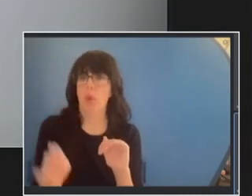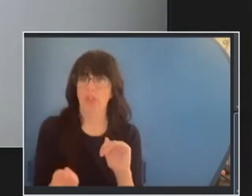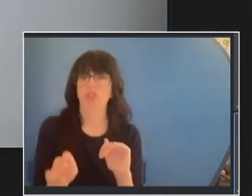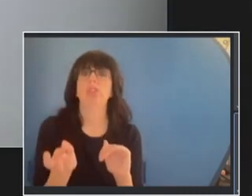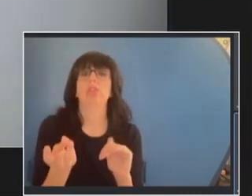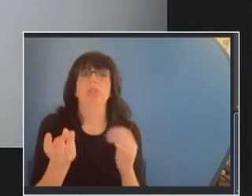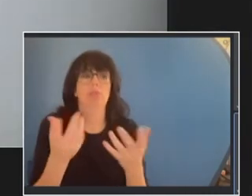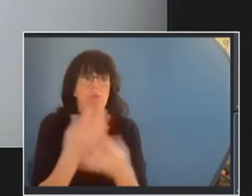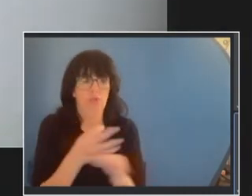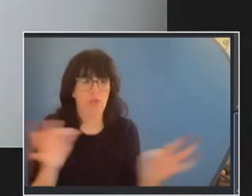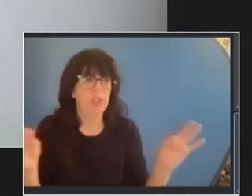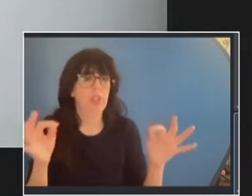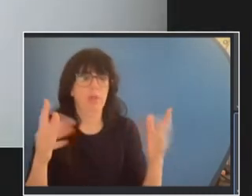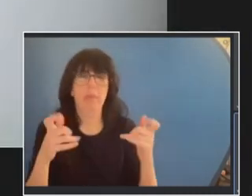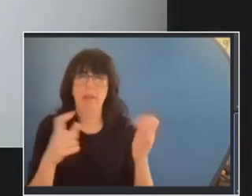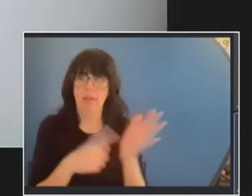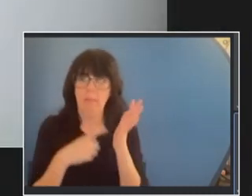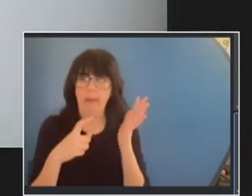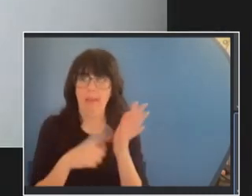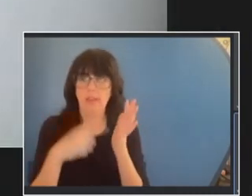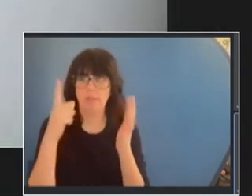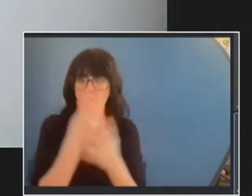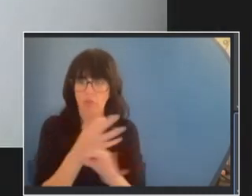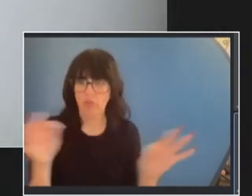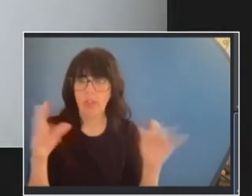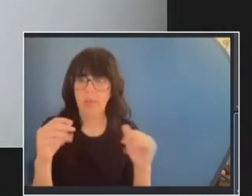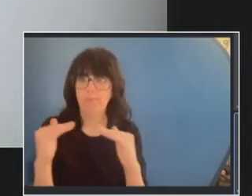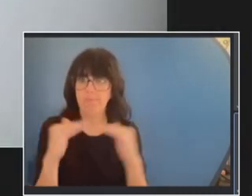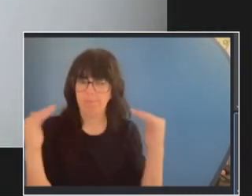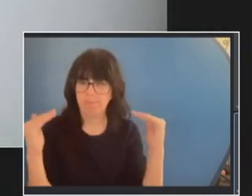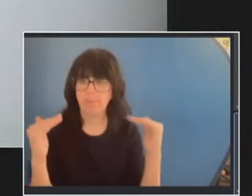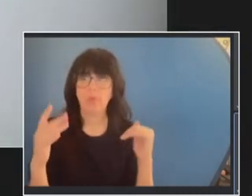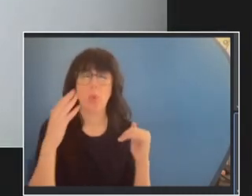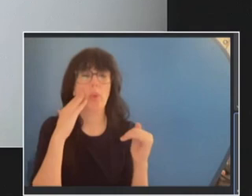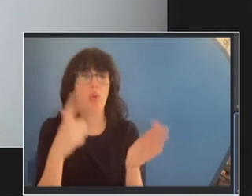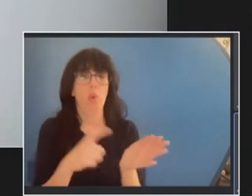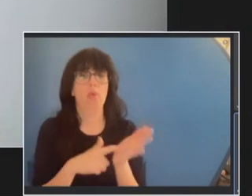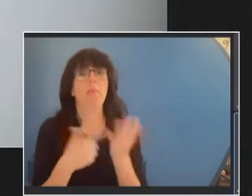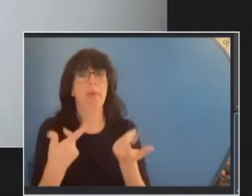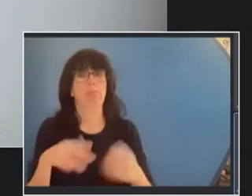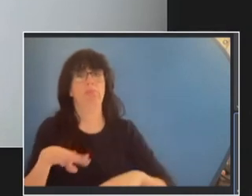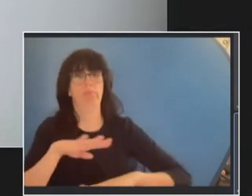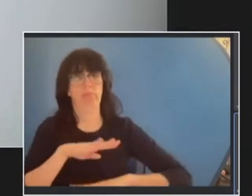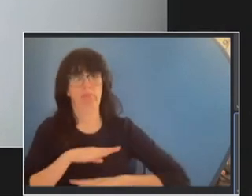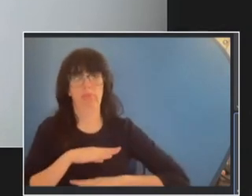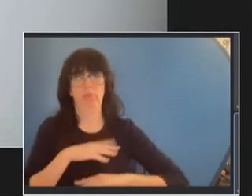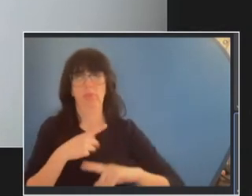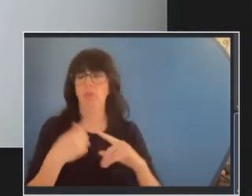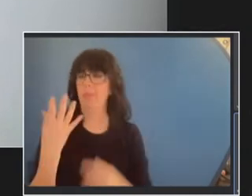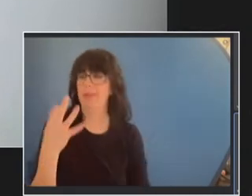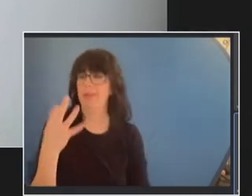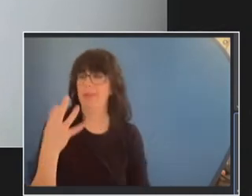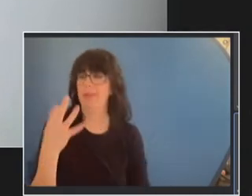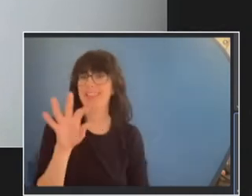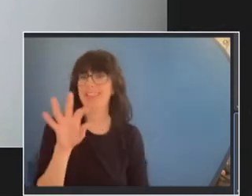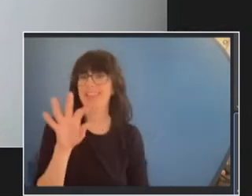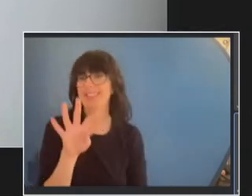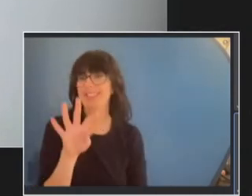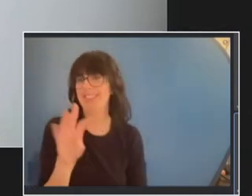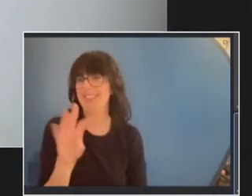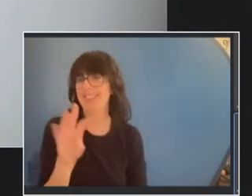those demands. And of course, we know that the demands were met by the 1964 Civil Rights